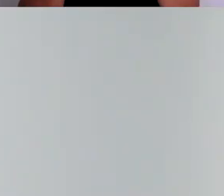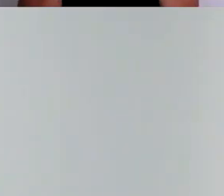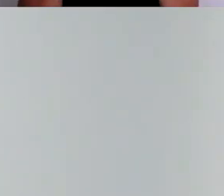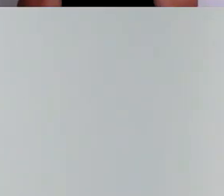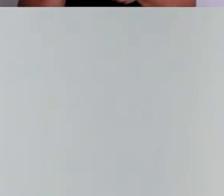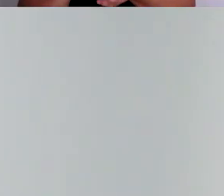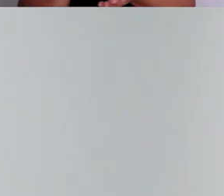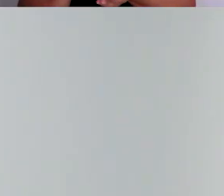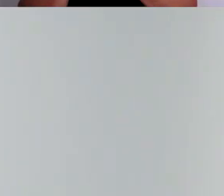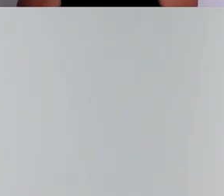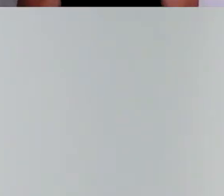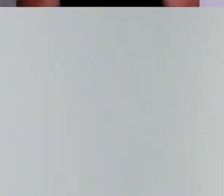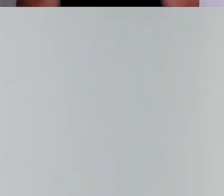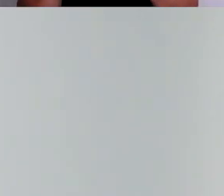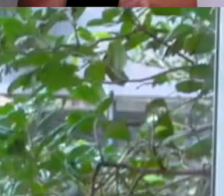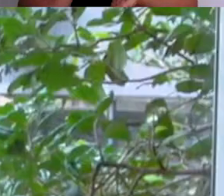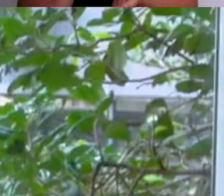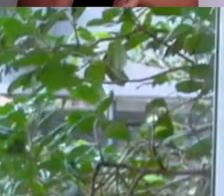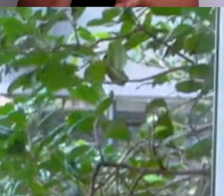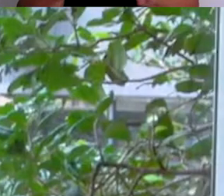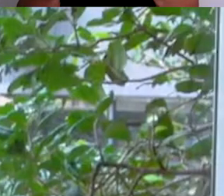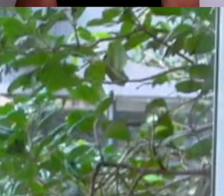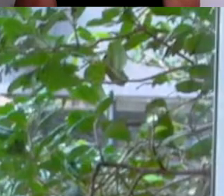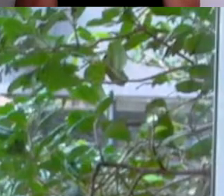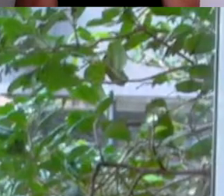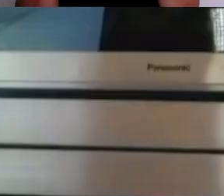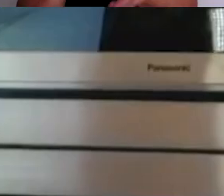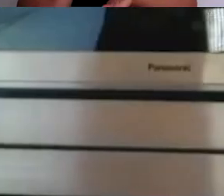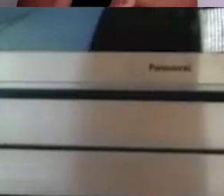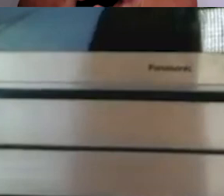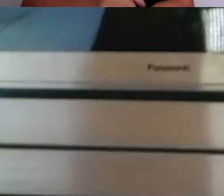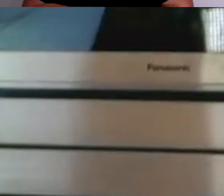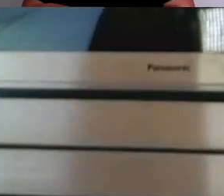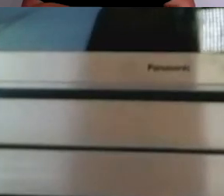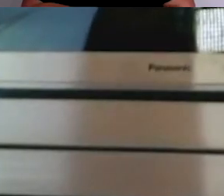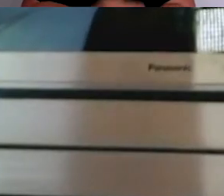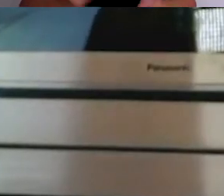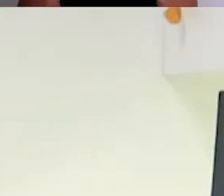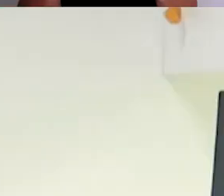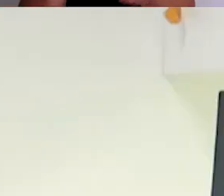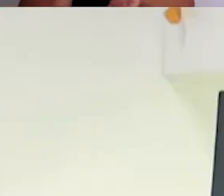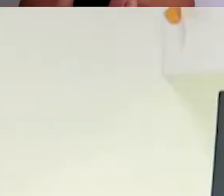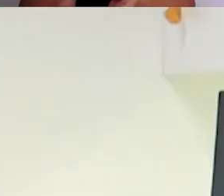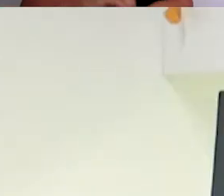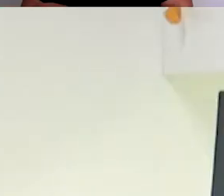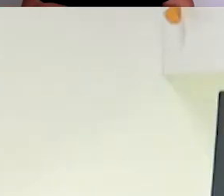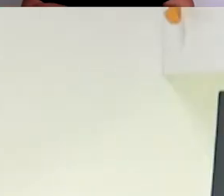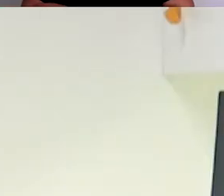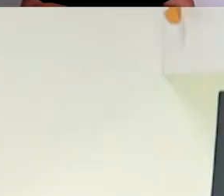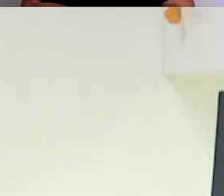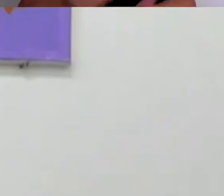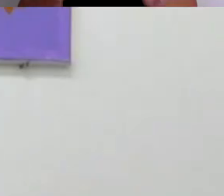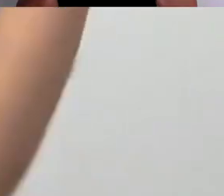Welcome to the centre. Welcome to the centre. Welcome to the centre. Welcome to